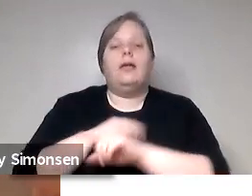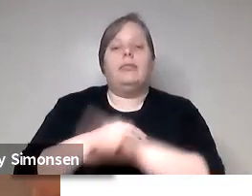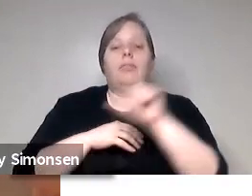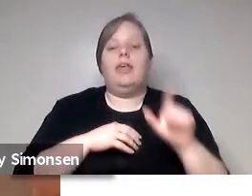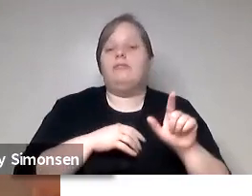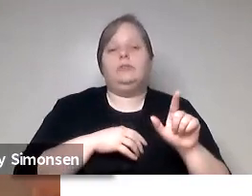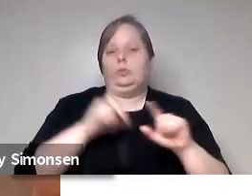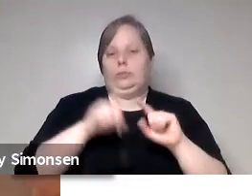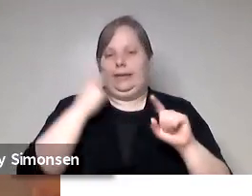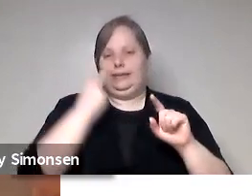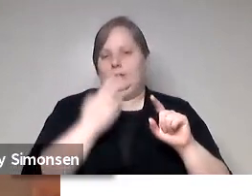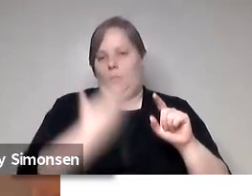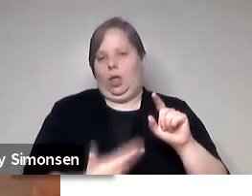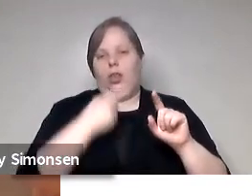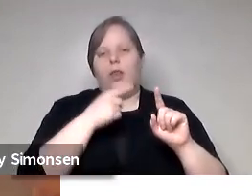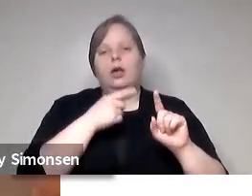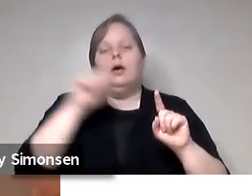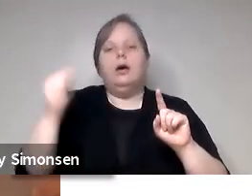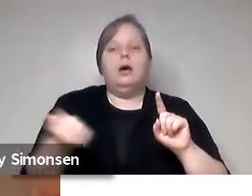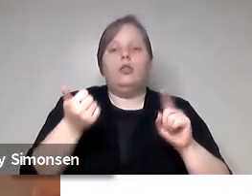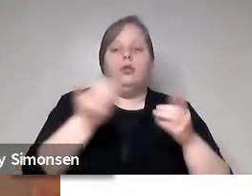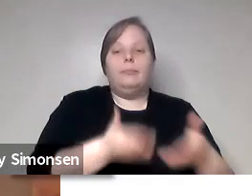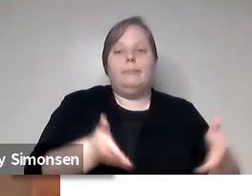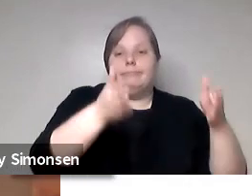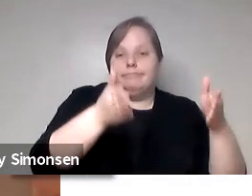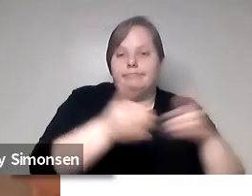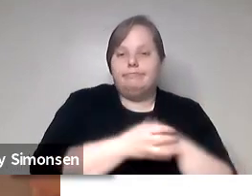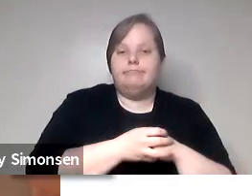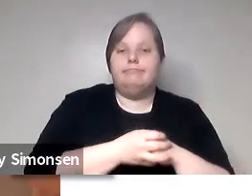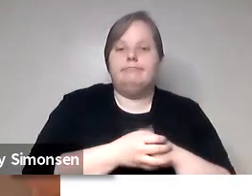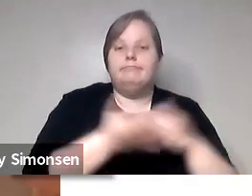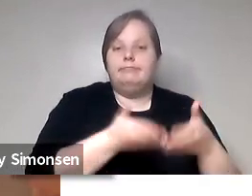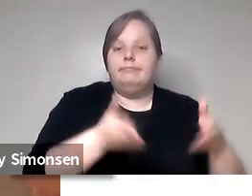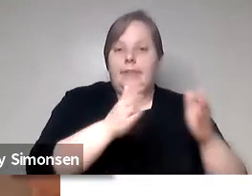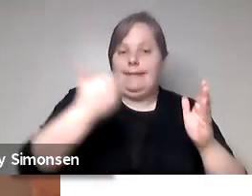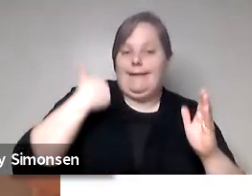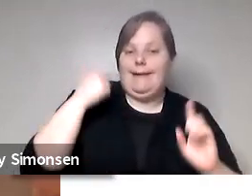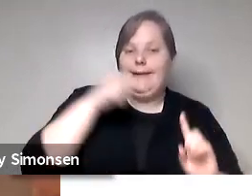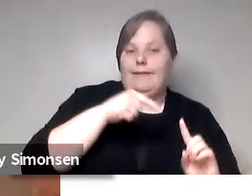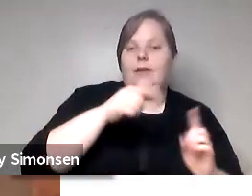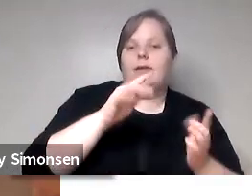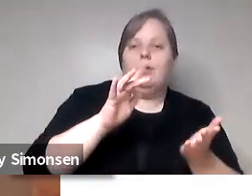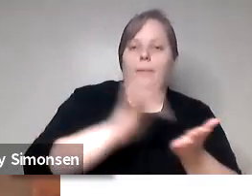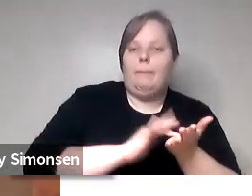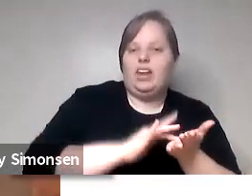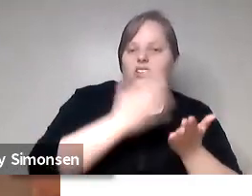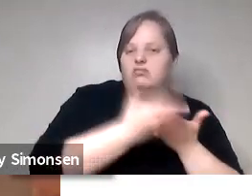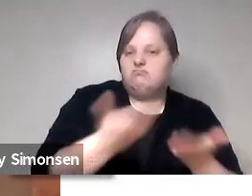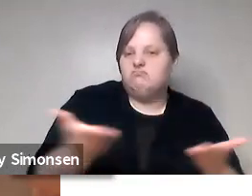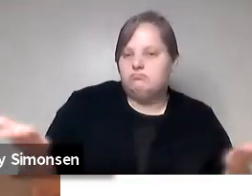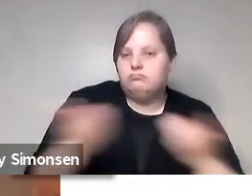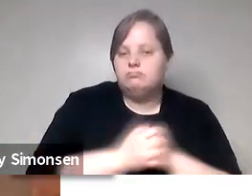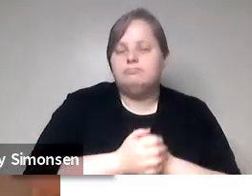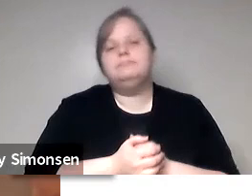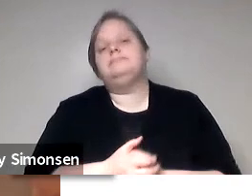can't see that in this picture, is another basket, and that is holding medical type supplies.